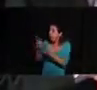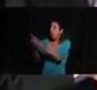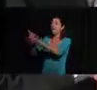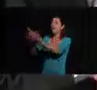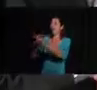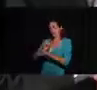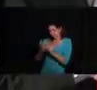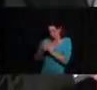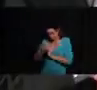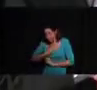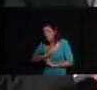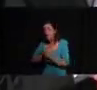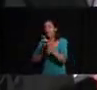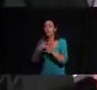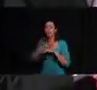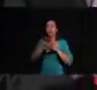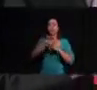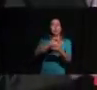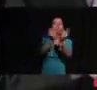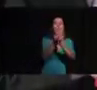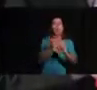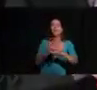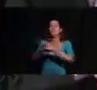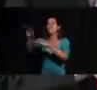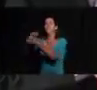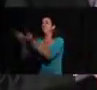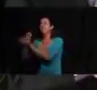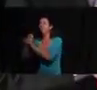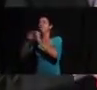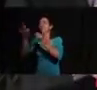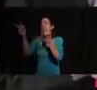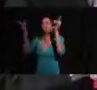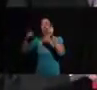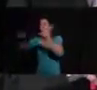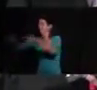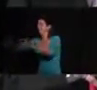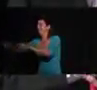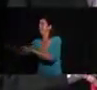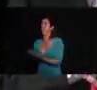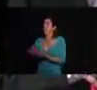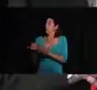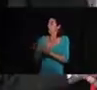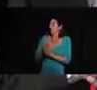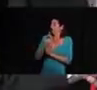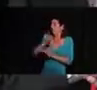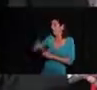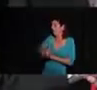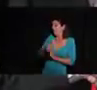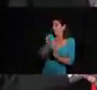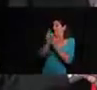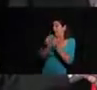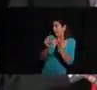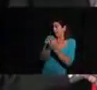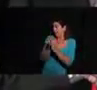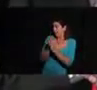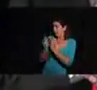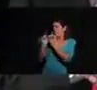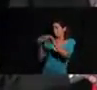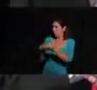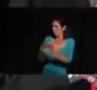you. It's so cyclical, isn't it? Oh, it really is. Yes. Well, we're going to see another video now. You had the opportunity to go to and